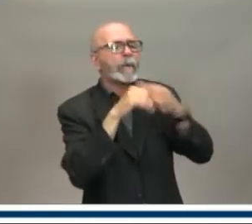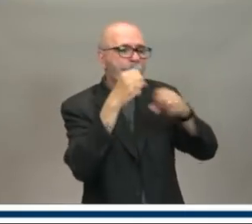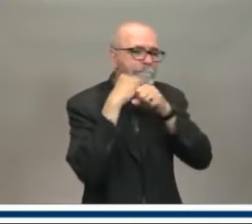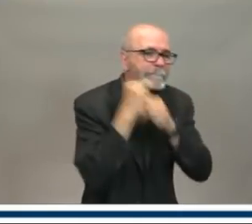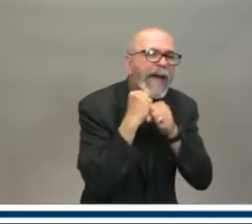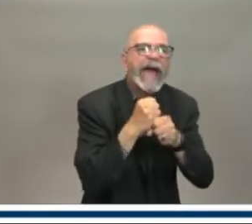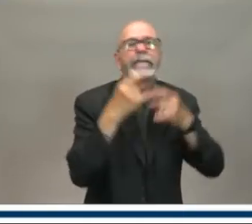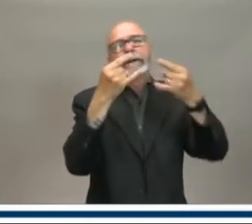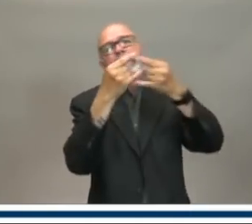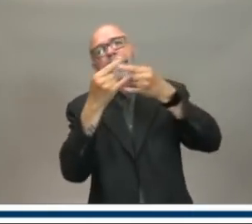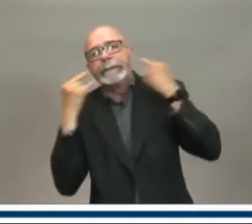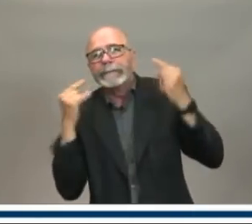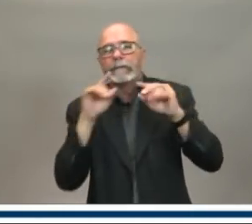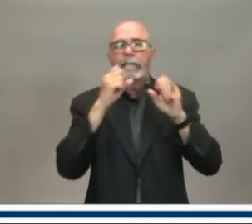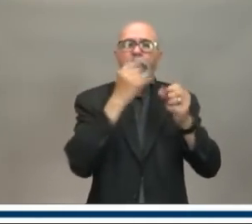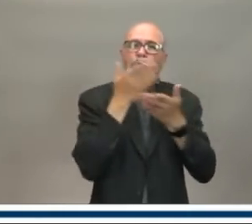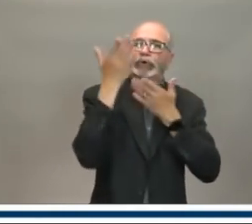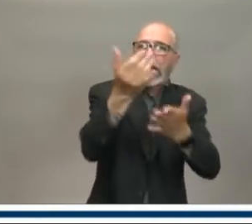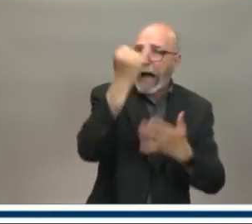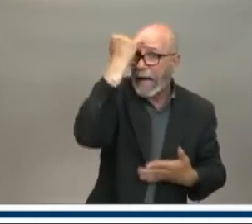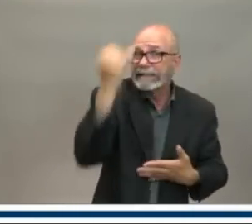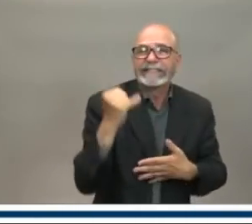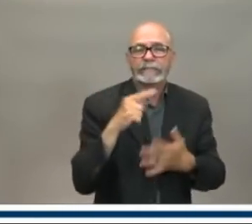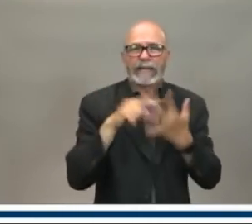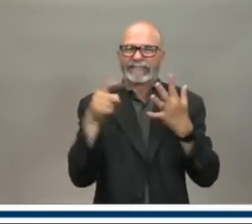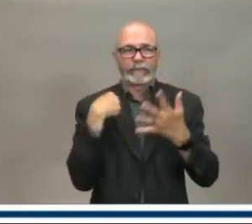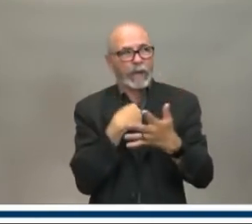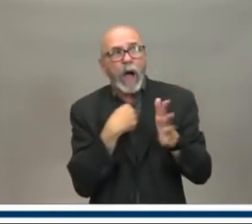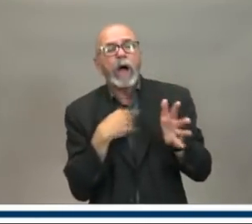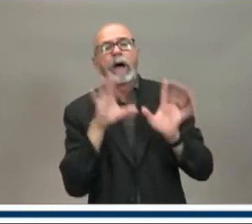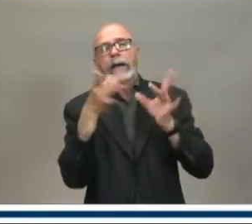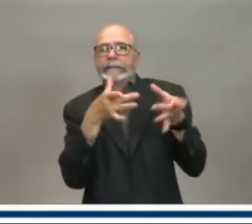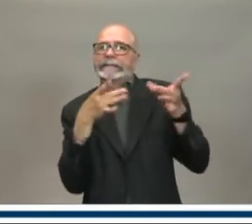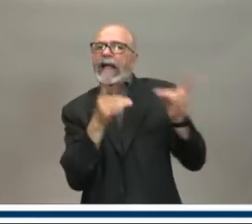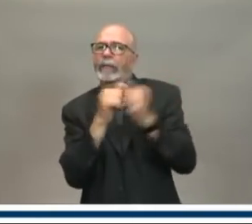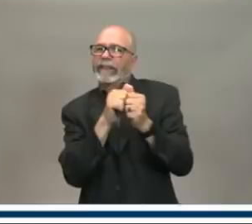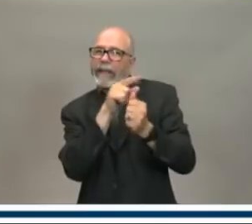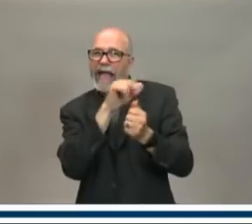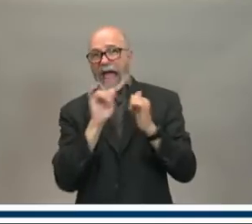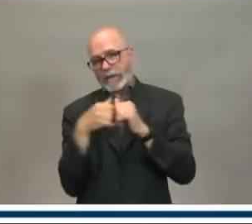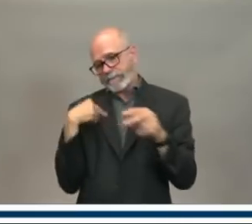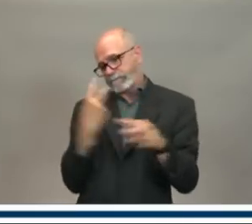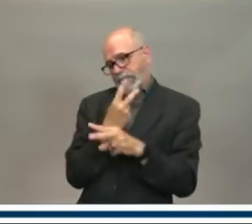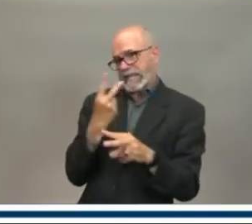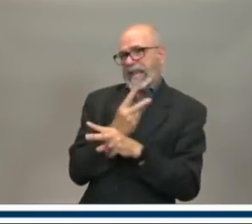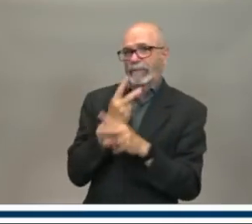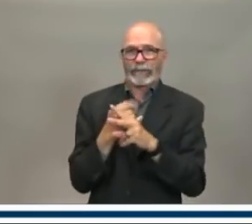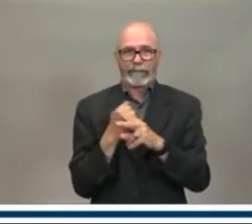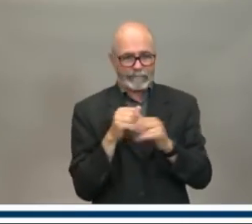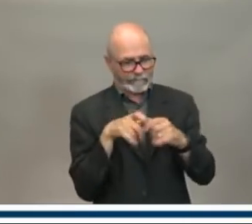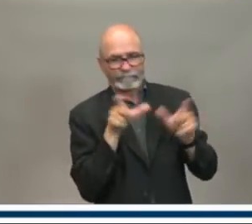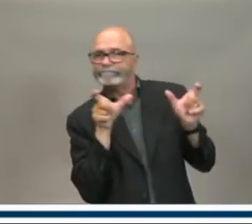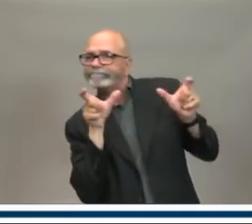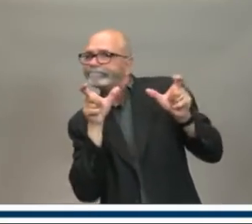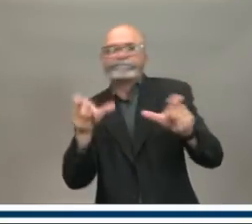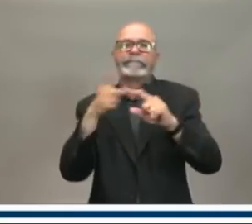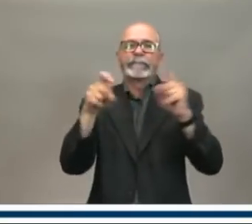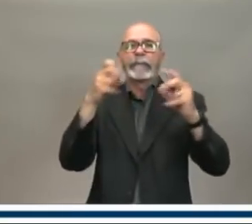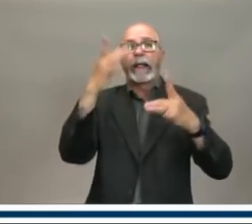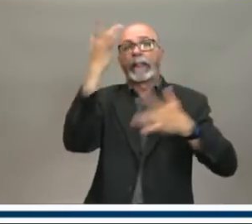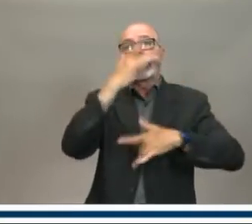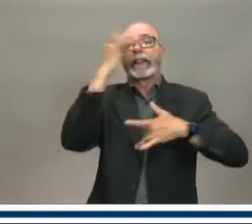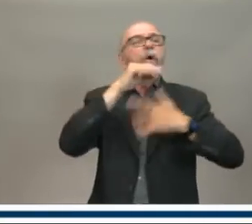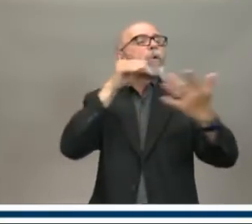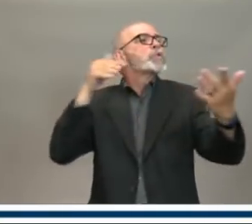So we need to continue to make choices that limit the opportunity for the virus to spread. That is part of our new normal. We're not going back. I've